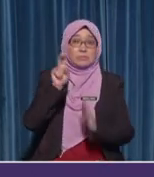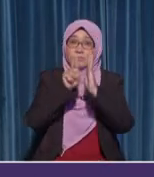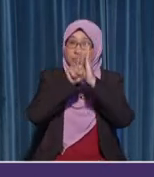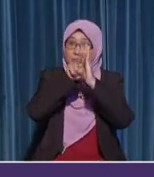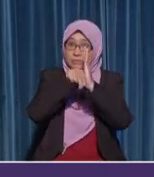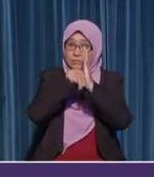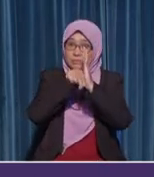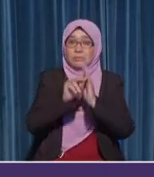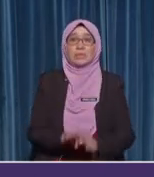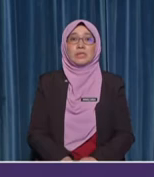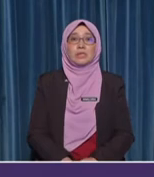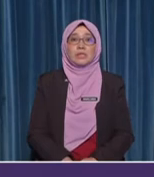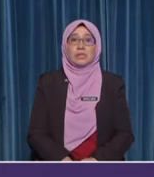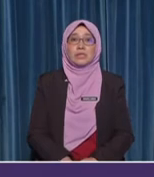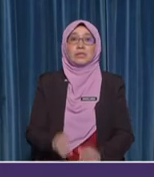or